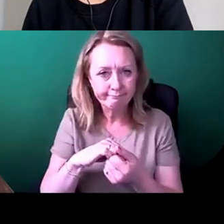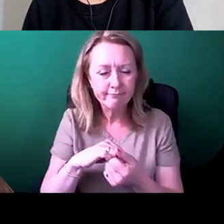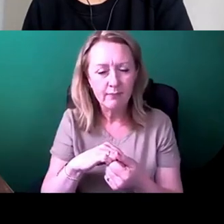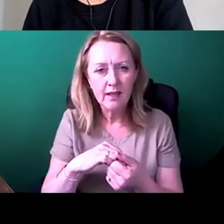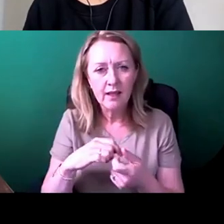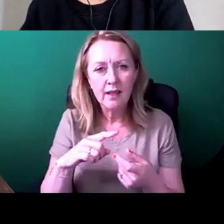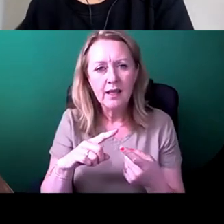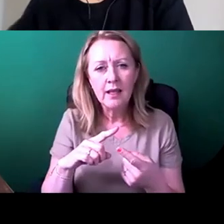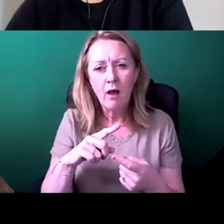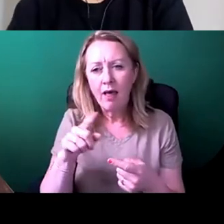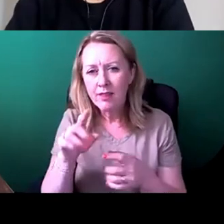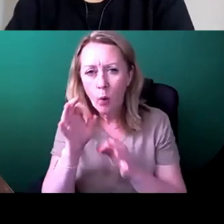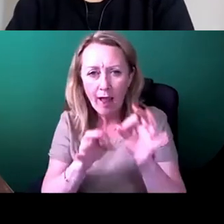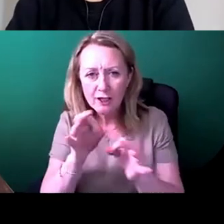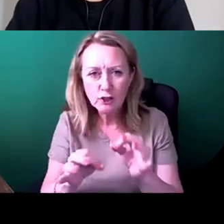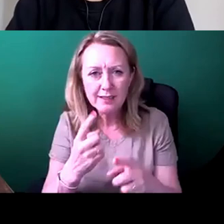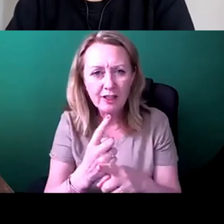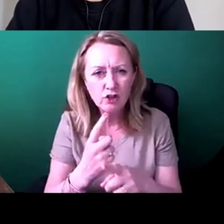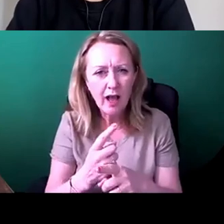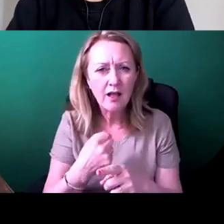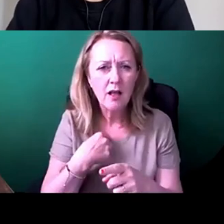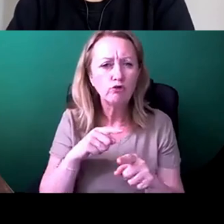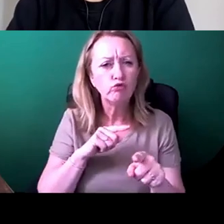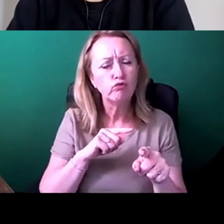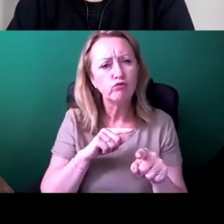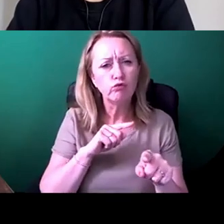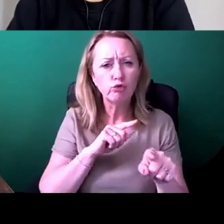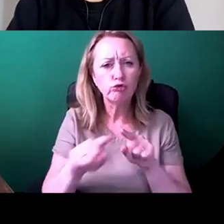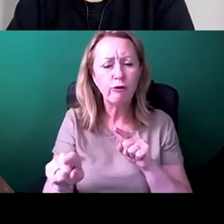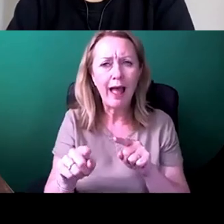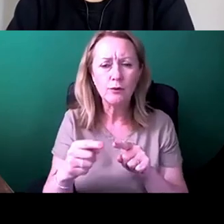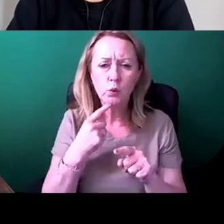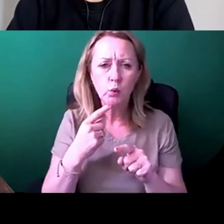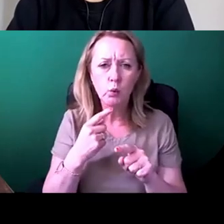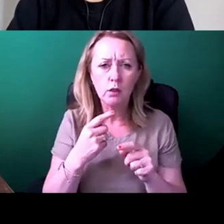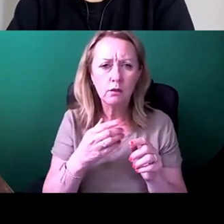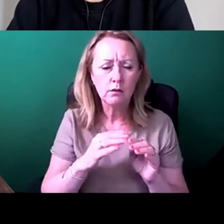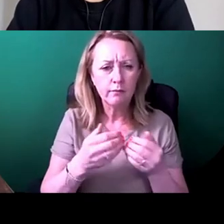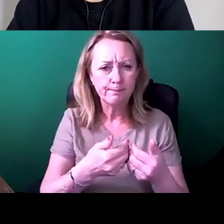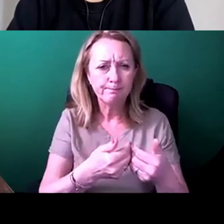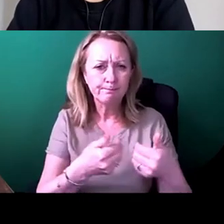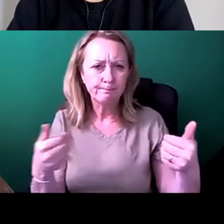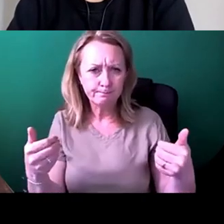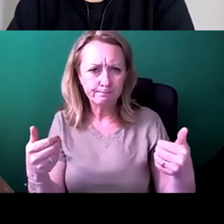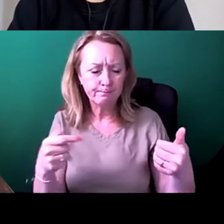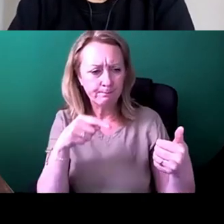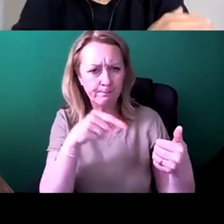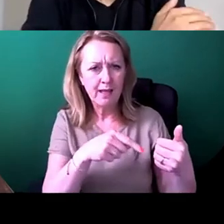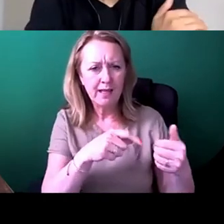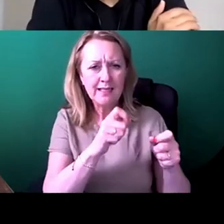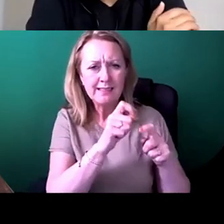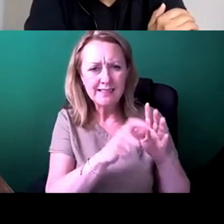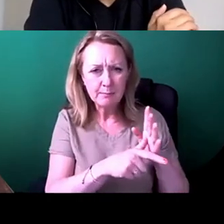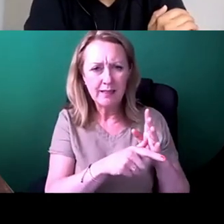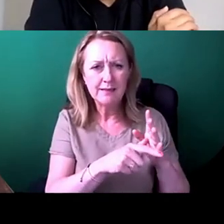questions in the chat is let's try and move away from kind of slotting disability and disabled people's perspectives